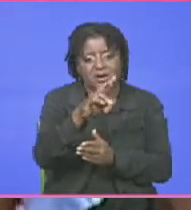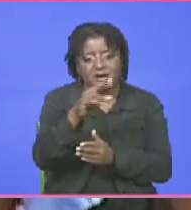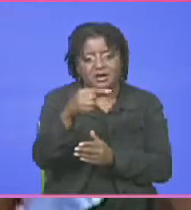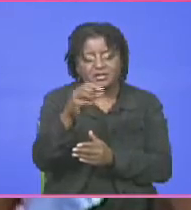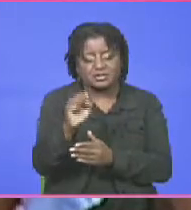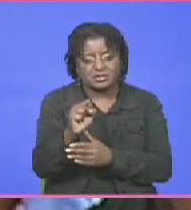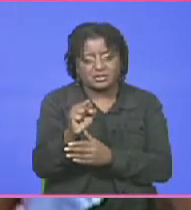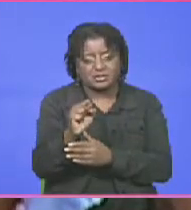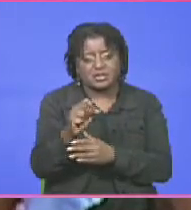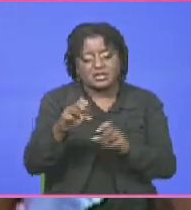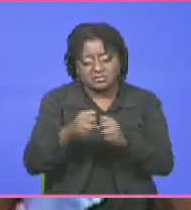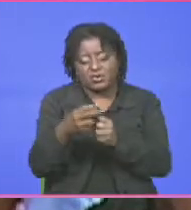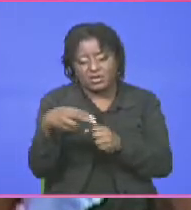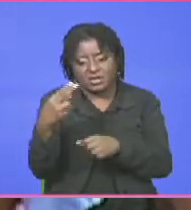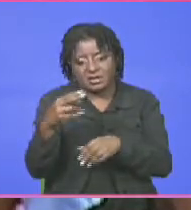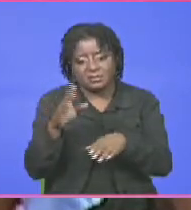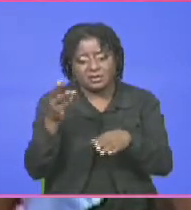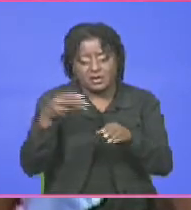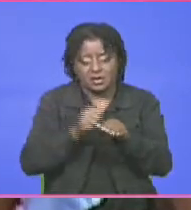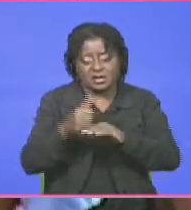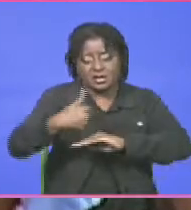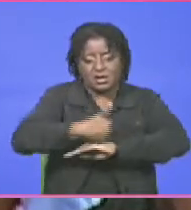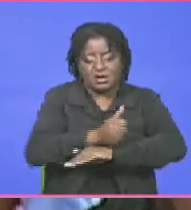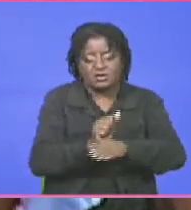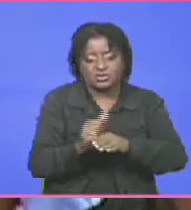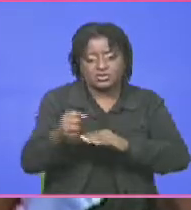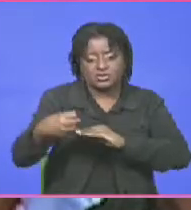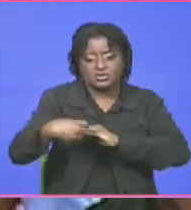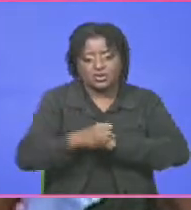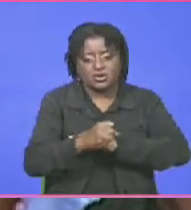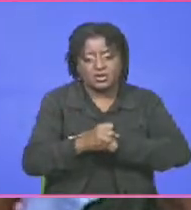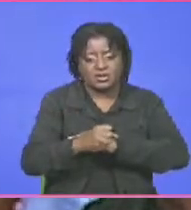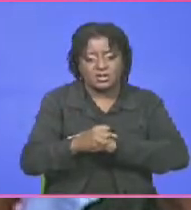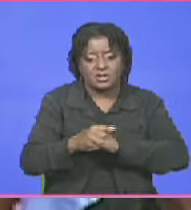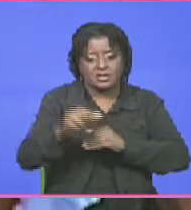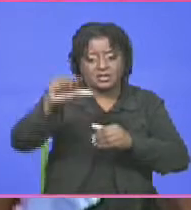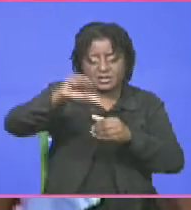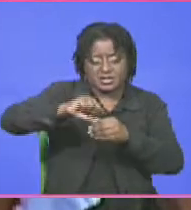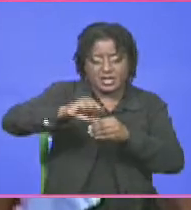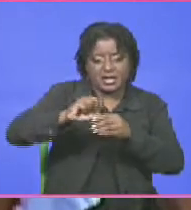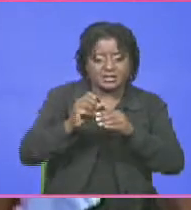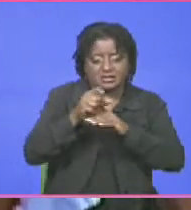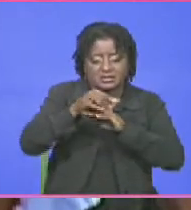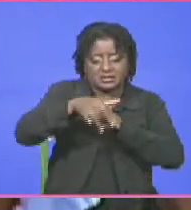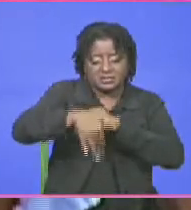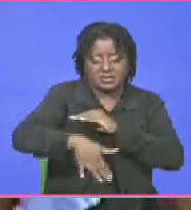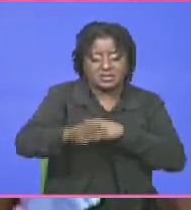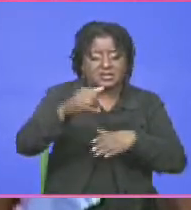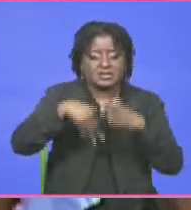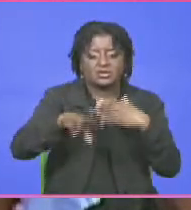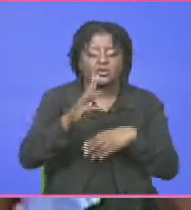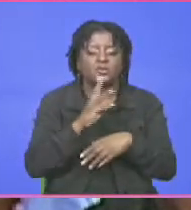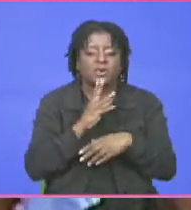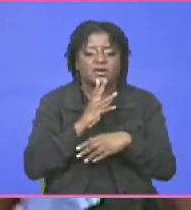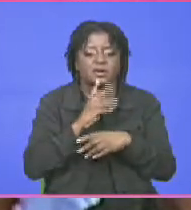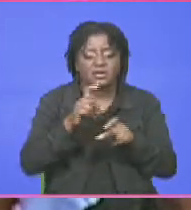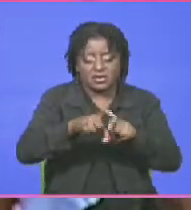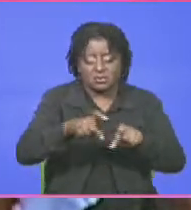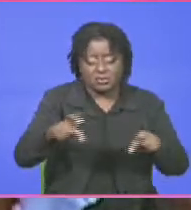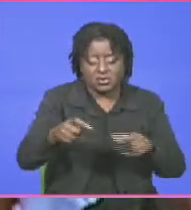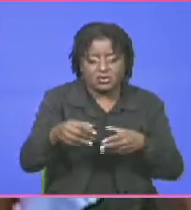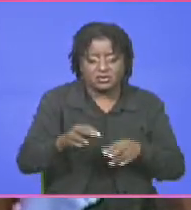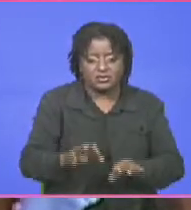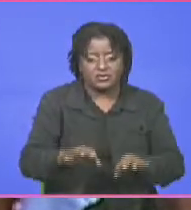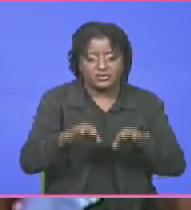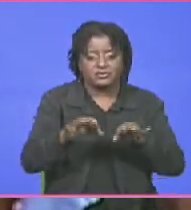water. The vehicles and other items are in the water. The poles are floating in shipping lanes, and we have still not